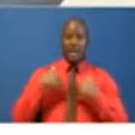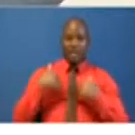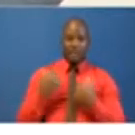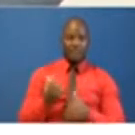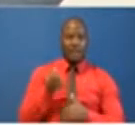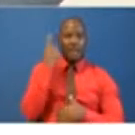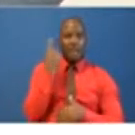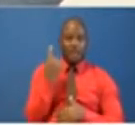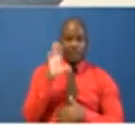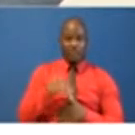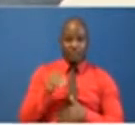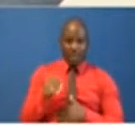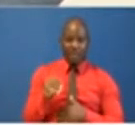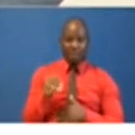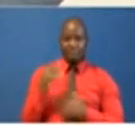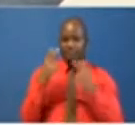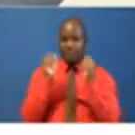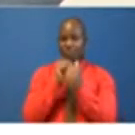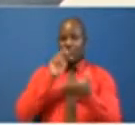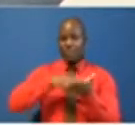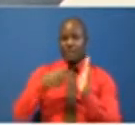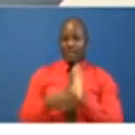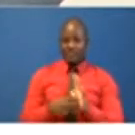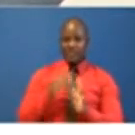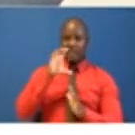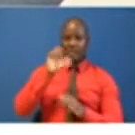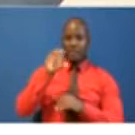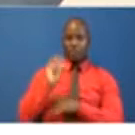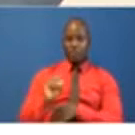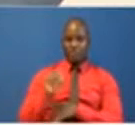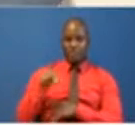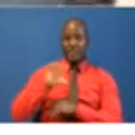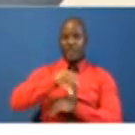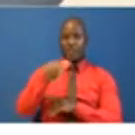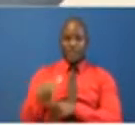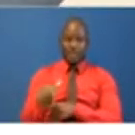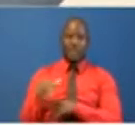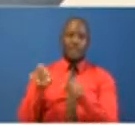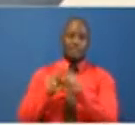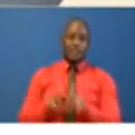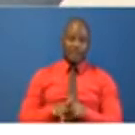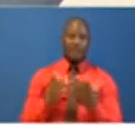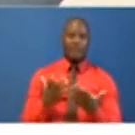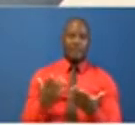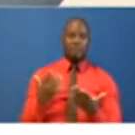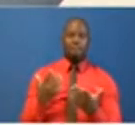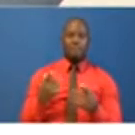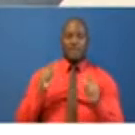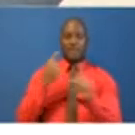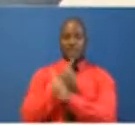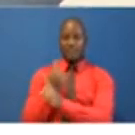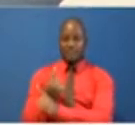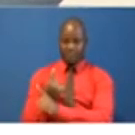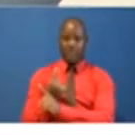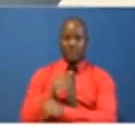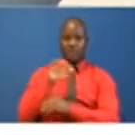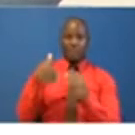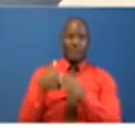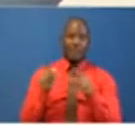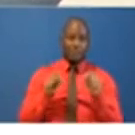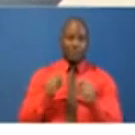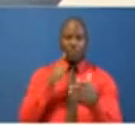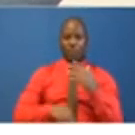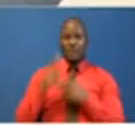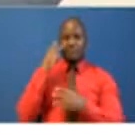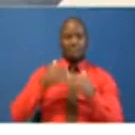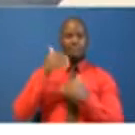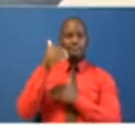understanding from a practical perspective what it means to be the ceo of this county even though the functions may have been slightly different under the previous dispensation what